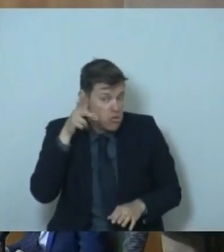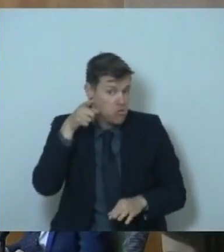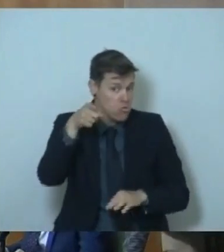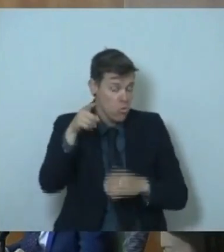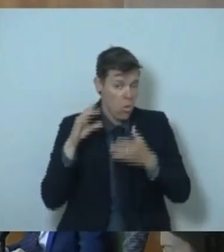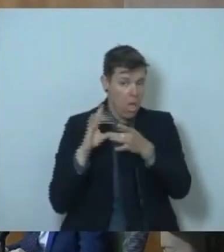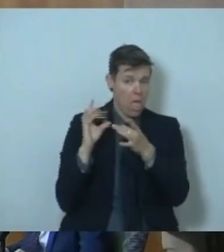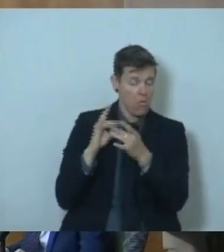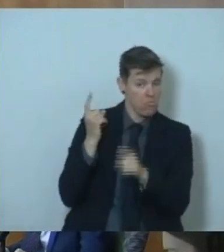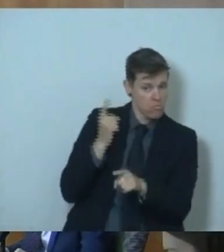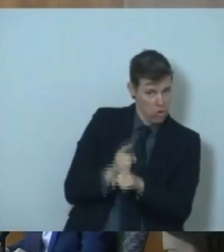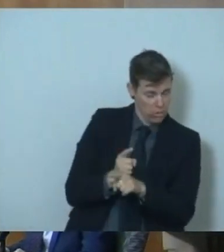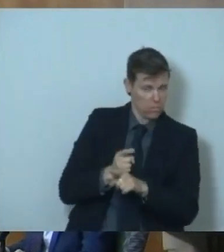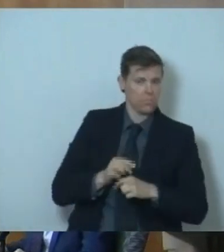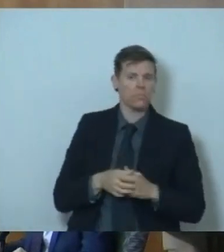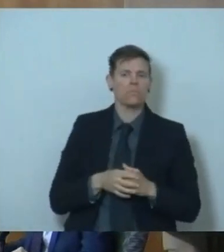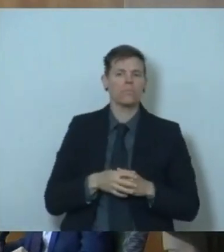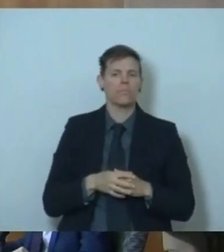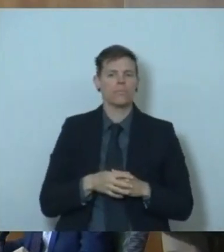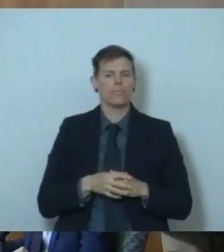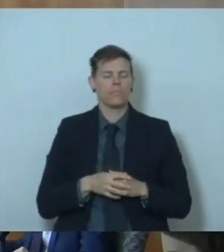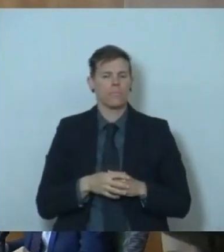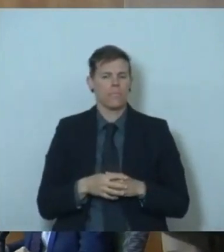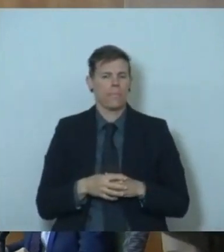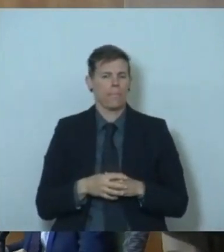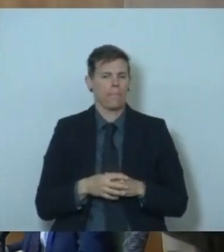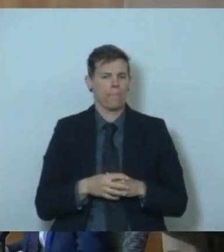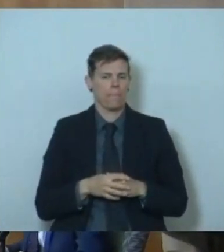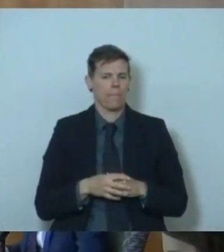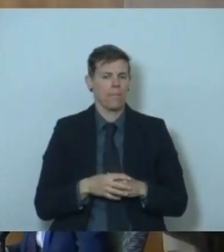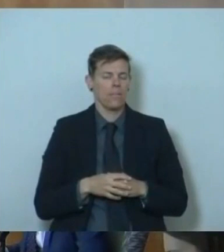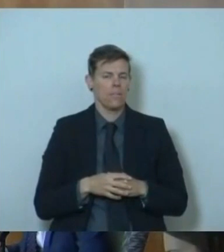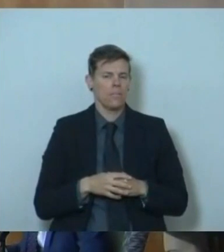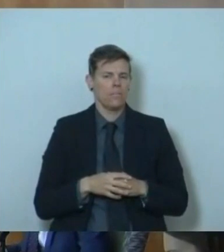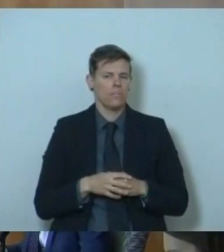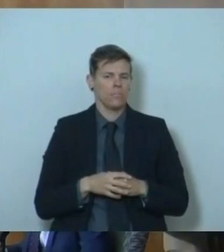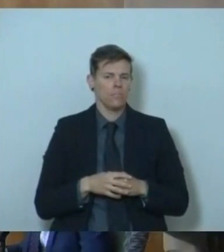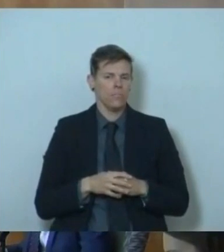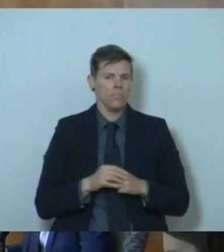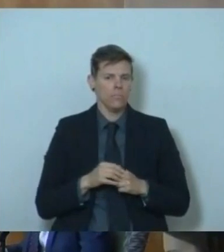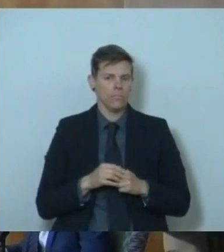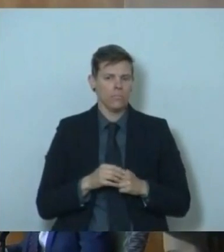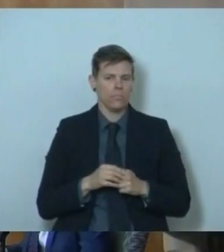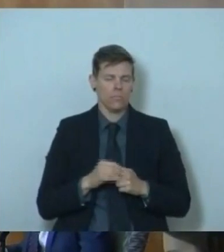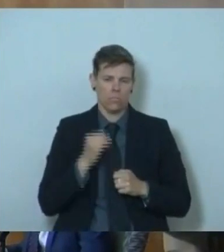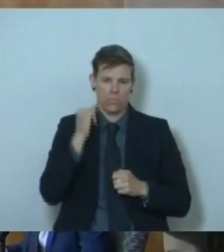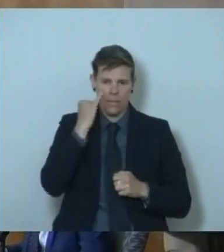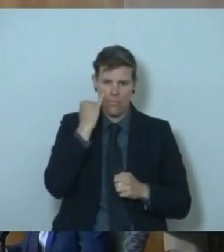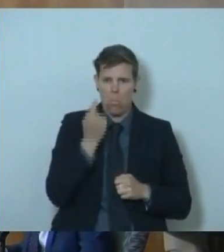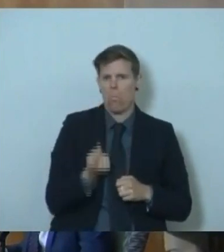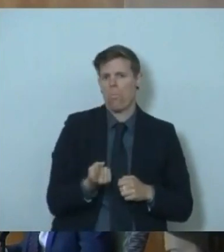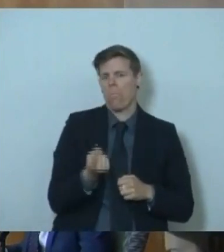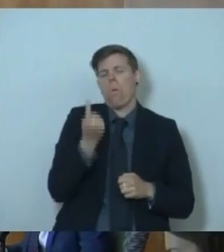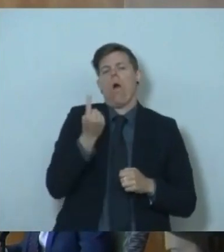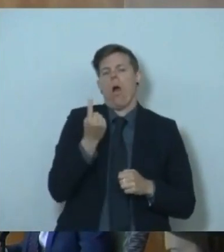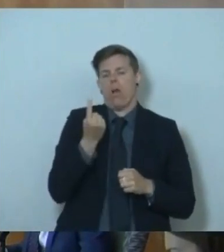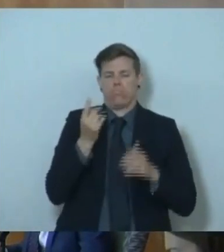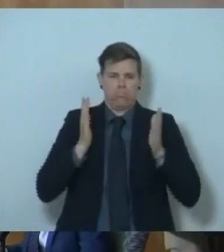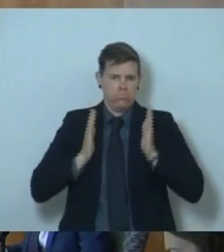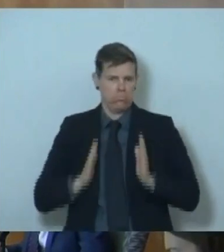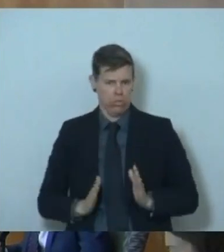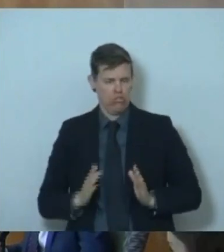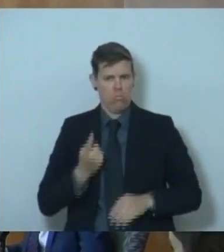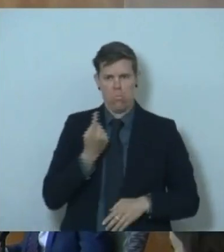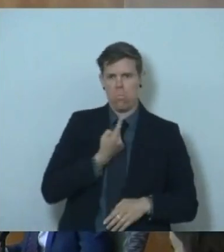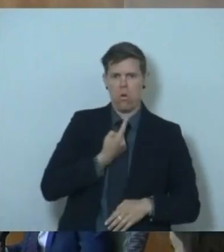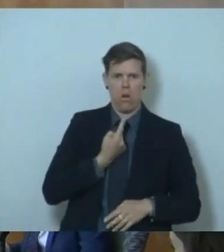travel, when a single unit or traveler is traveling more than 50 miles, I think was the number